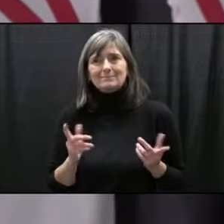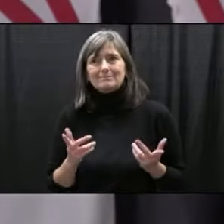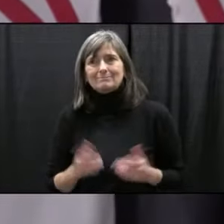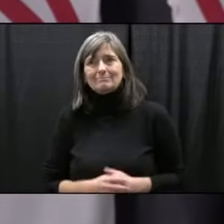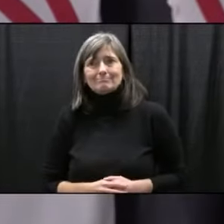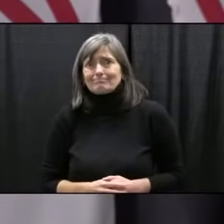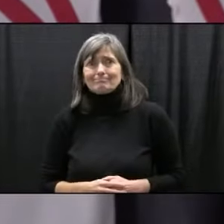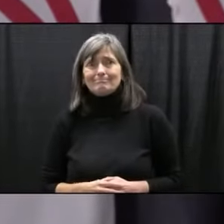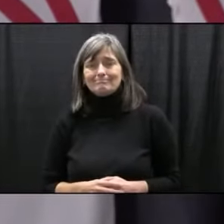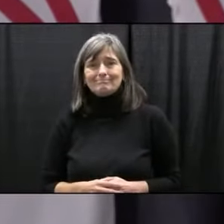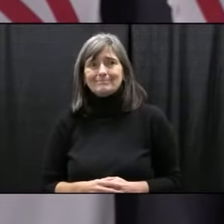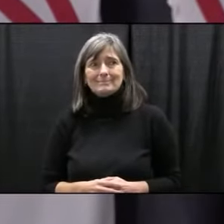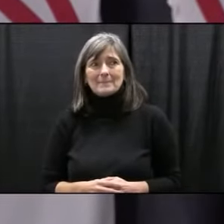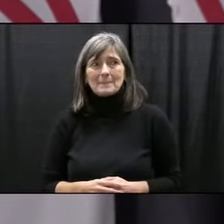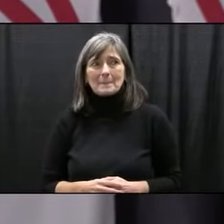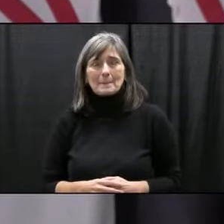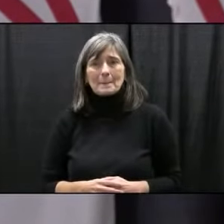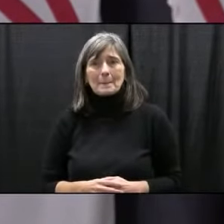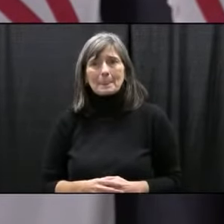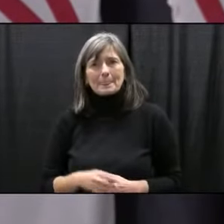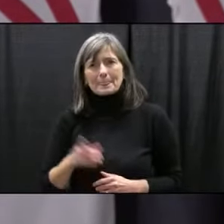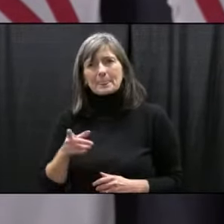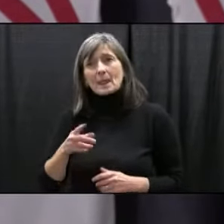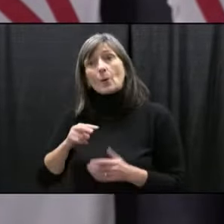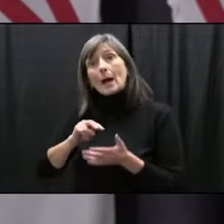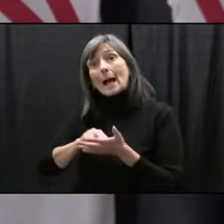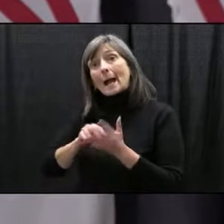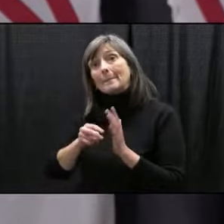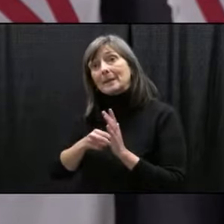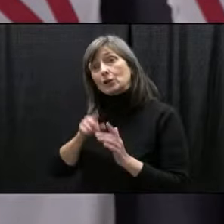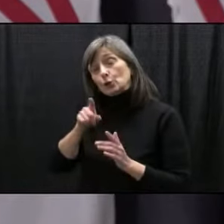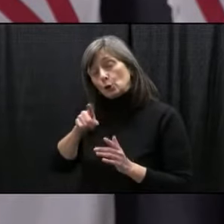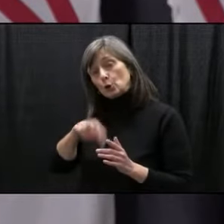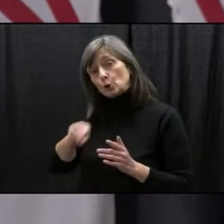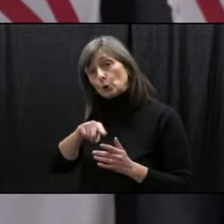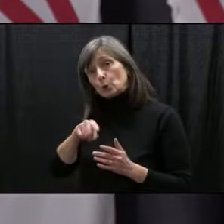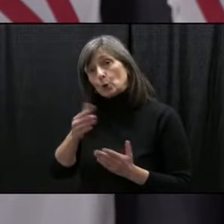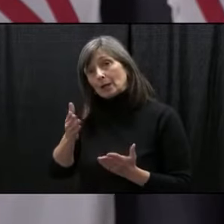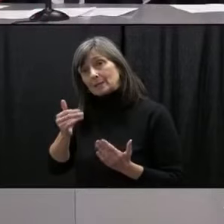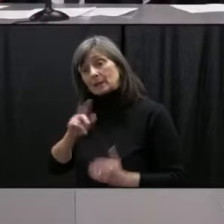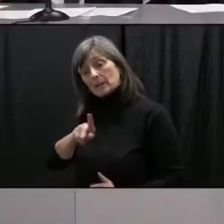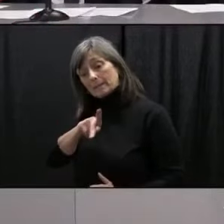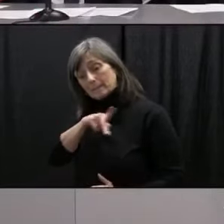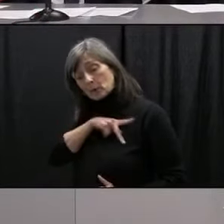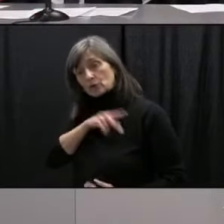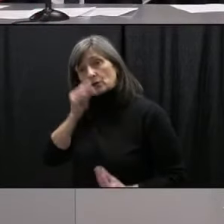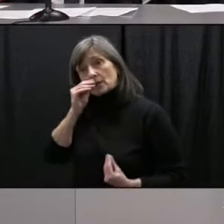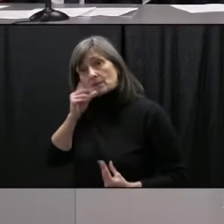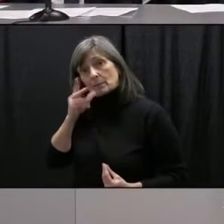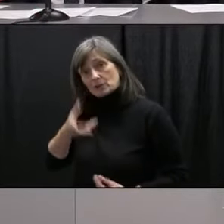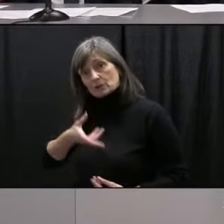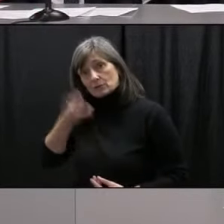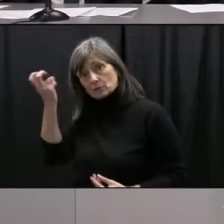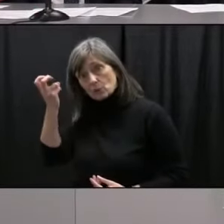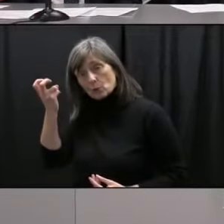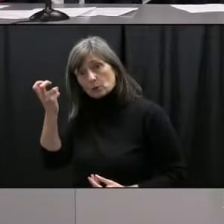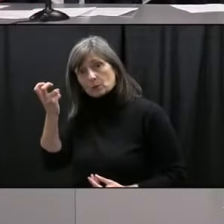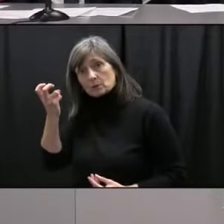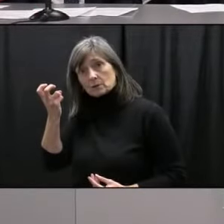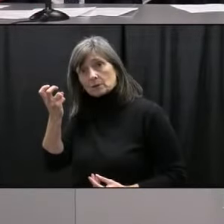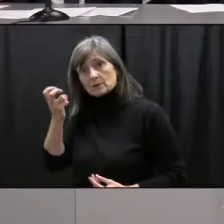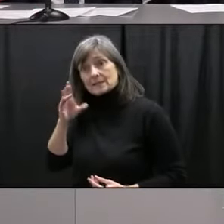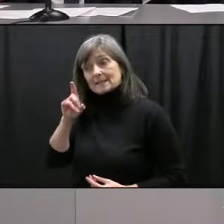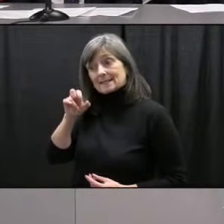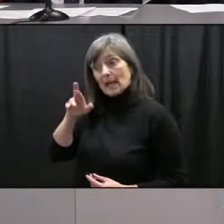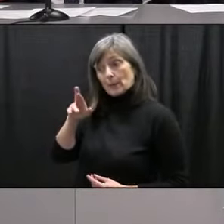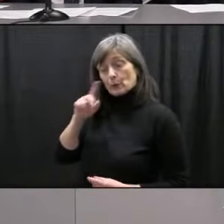no. I mean, specifically, were you expecting that personal information had been accessed given the cyber attack